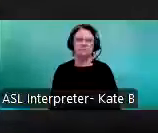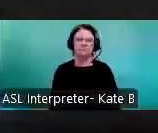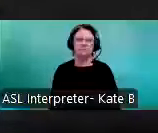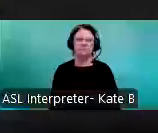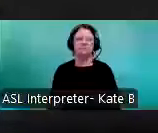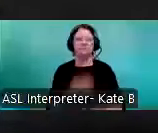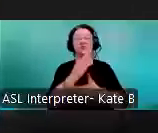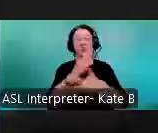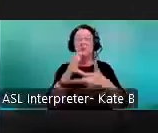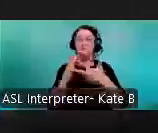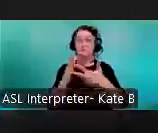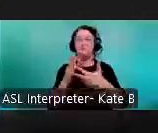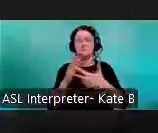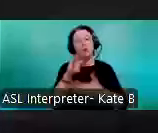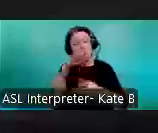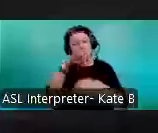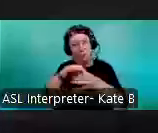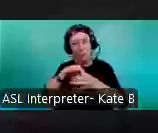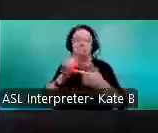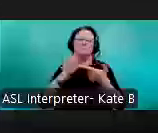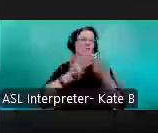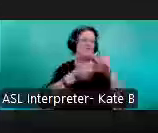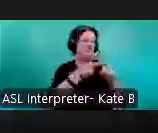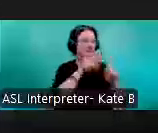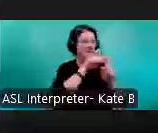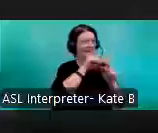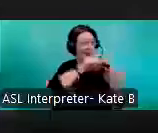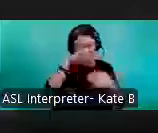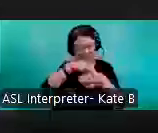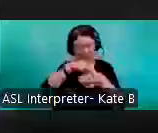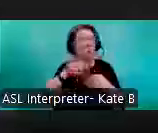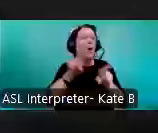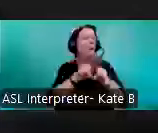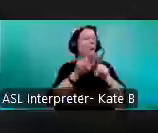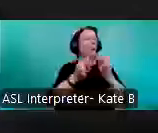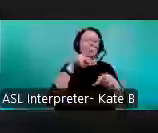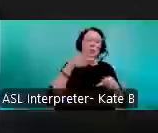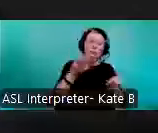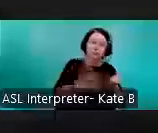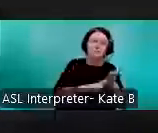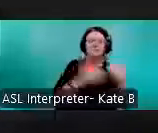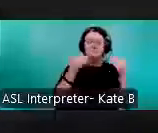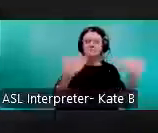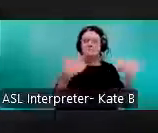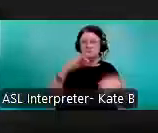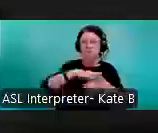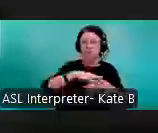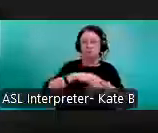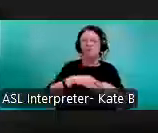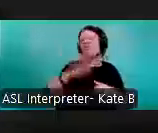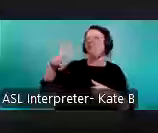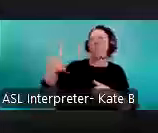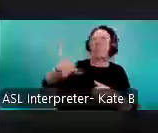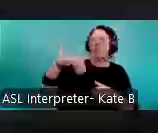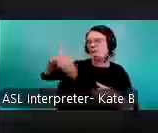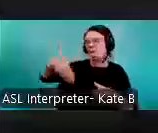Um, we also think it's important to encourage your friends and family to register to vote. So if they're not